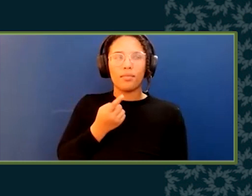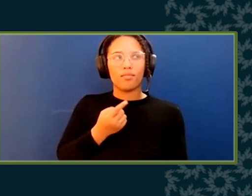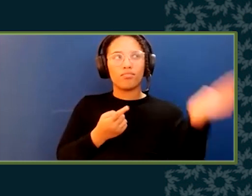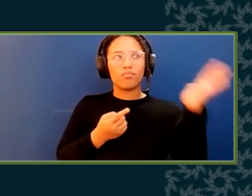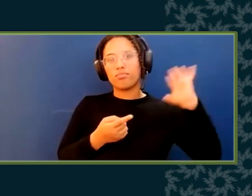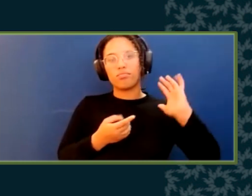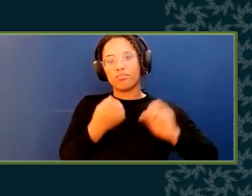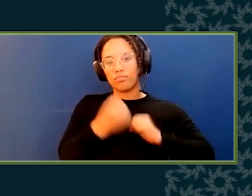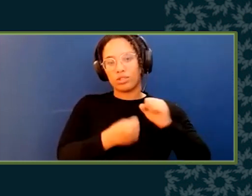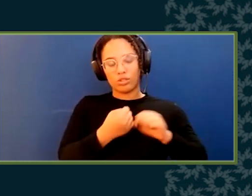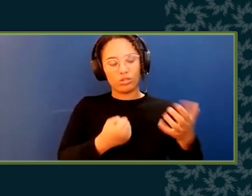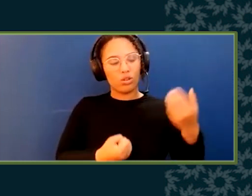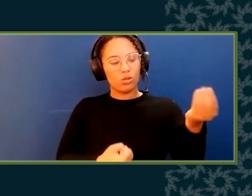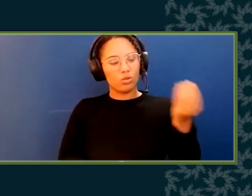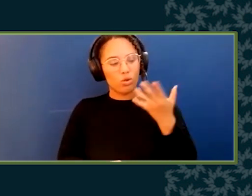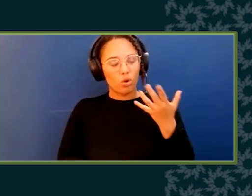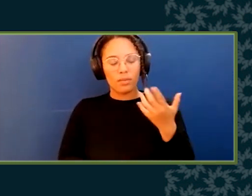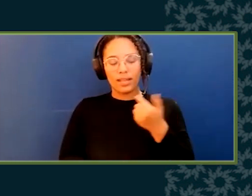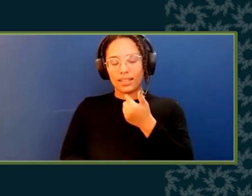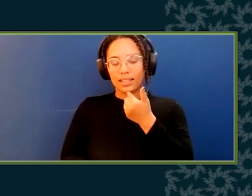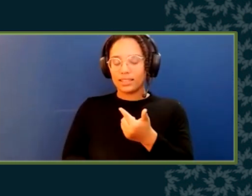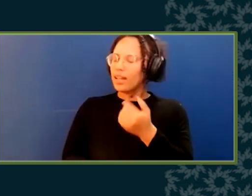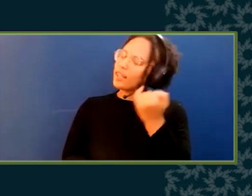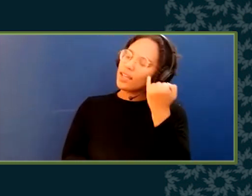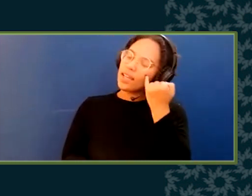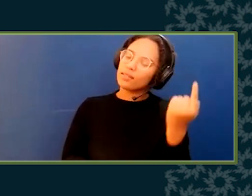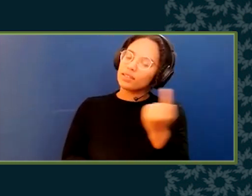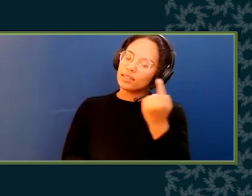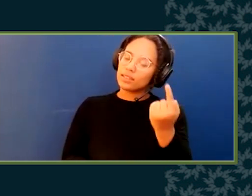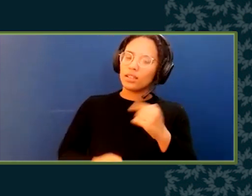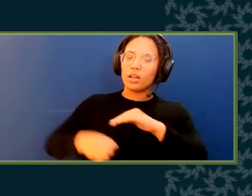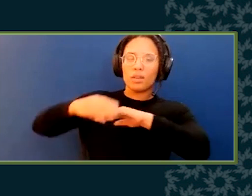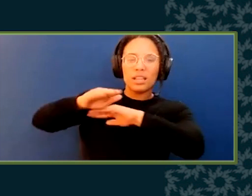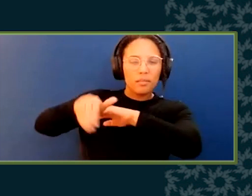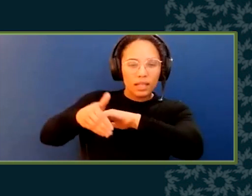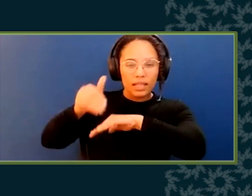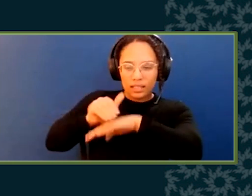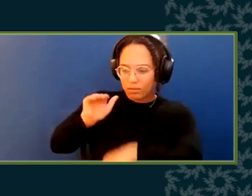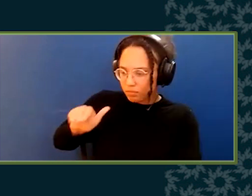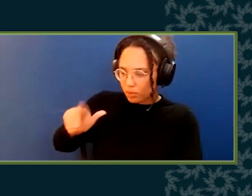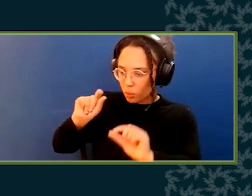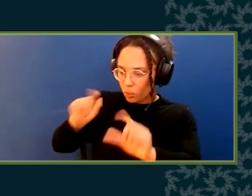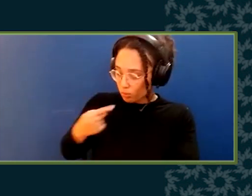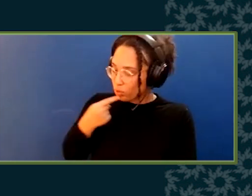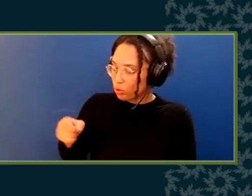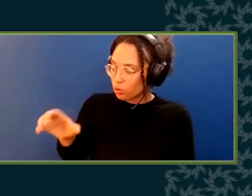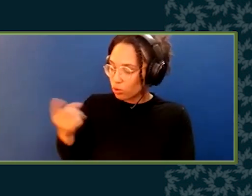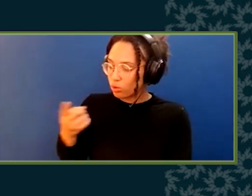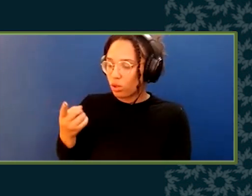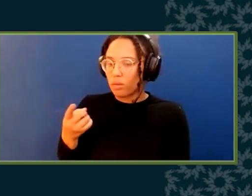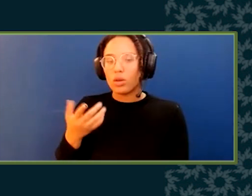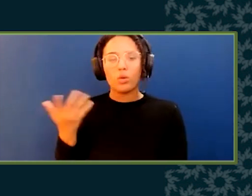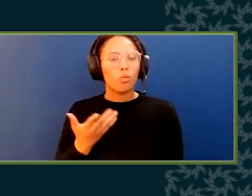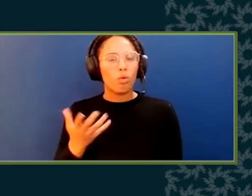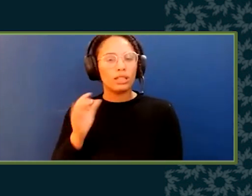if someone woke you up in the middle of the night, what would be that thing that you wouldn't, and told you to do something, what would be that thing that you wouldn't